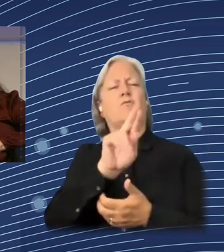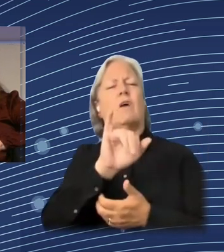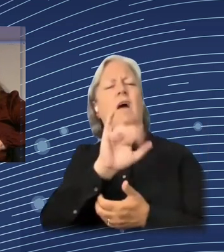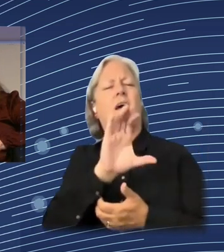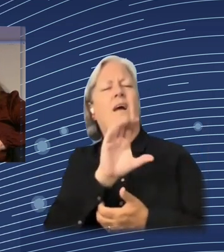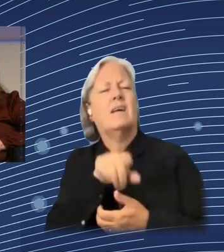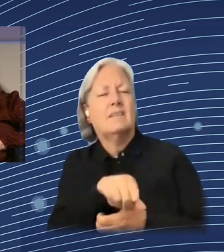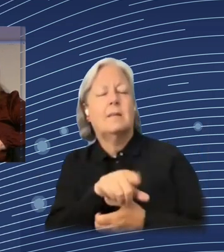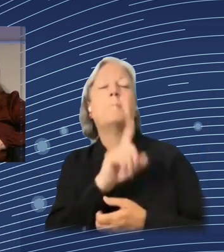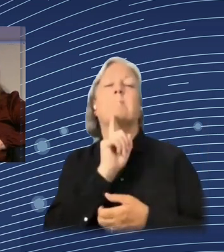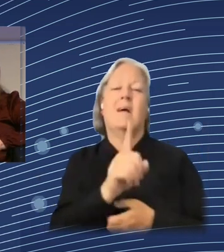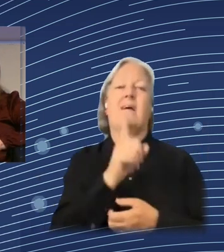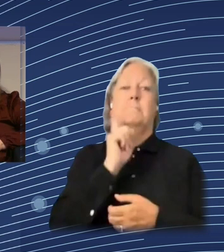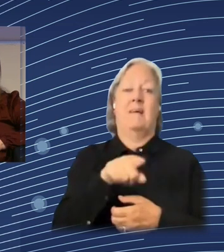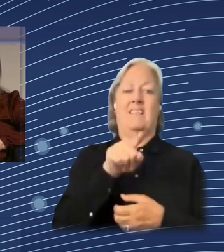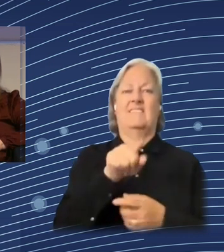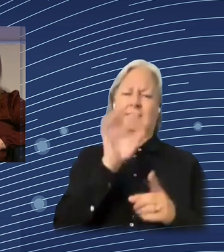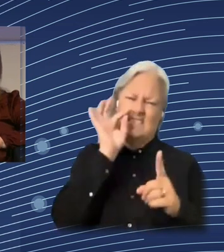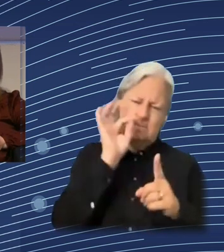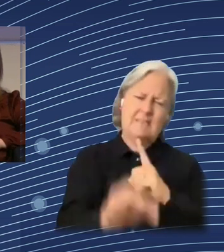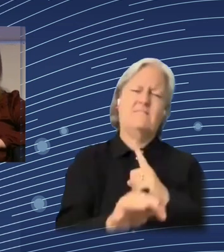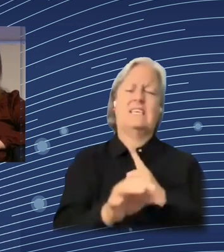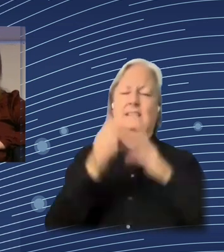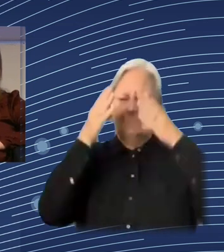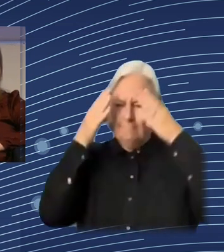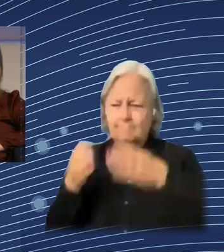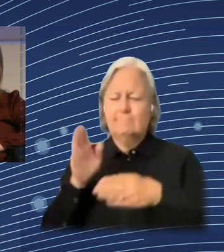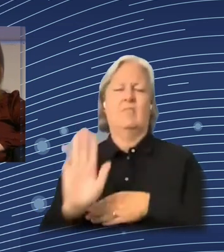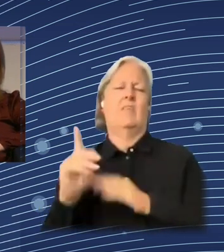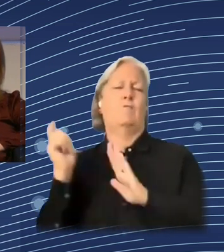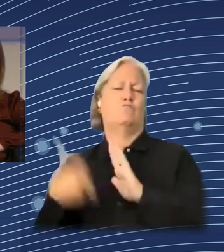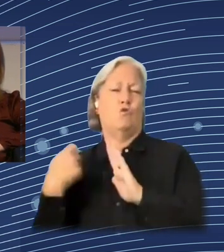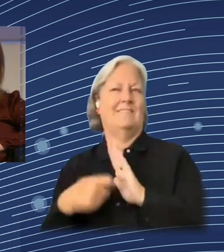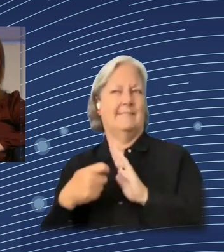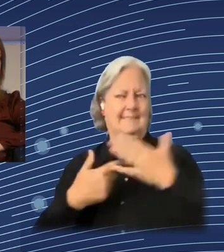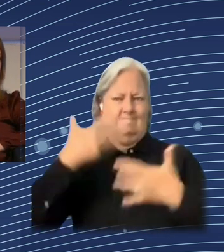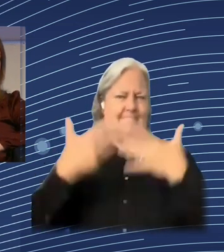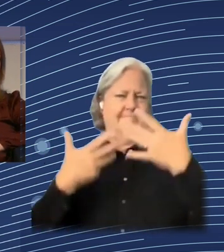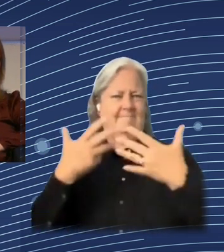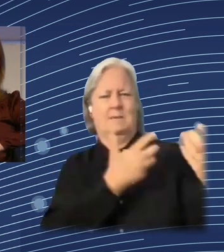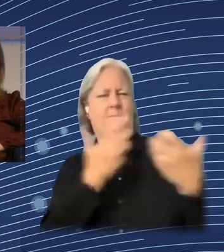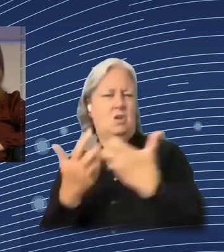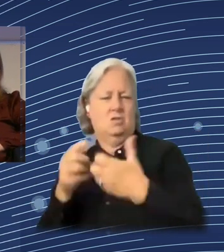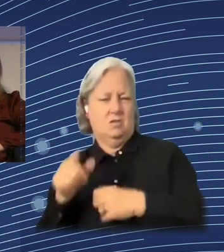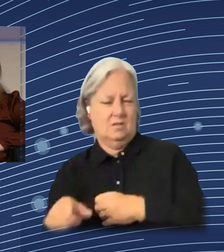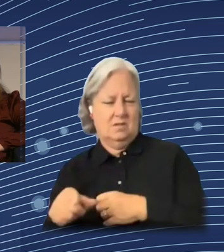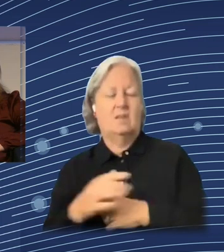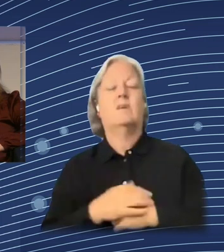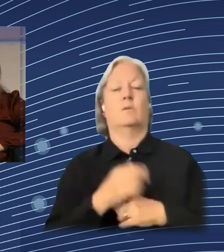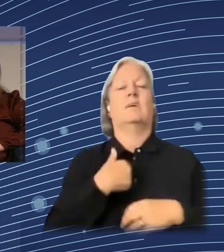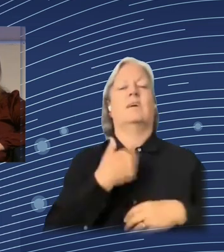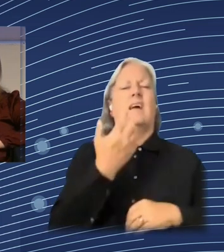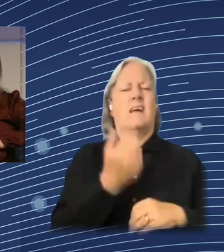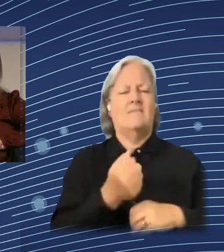this specific project. On top of this, we also developed forecasting of short sick